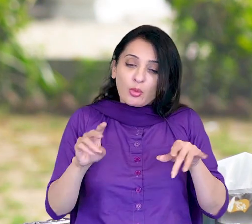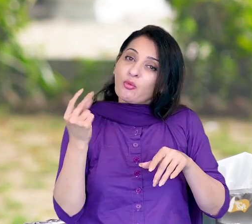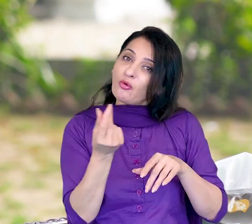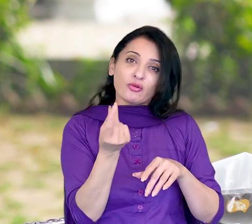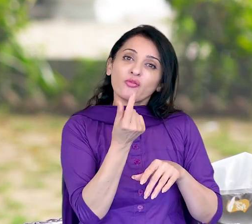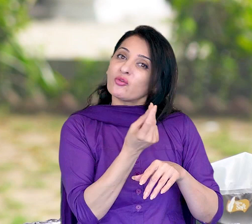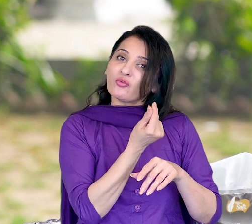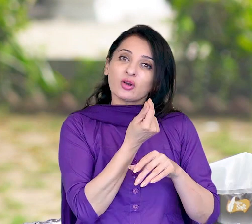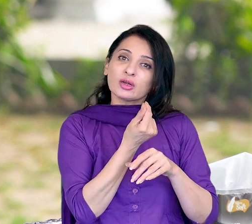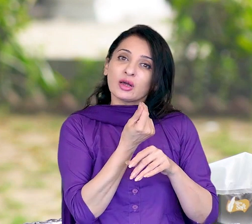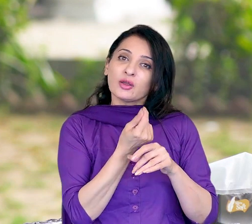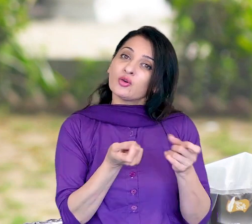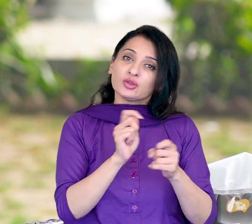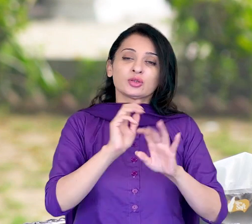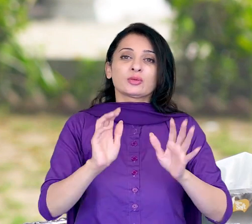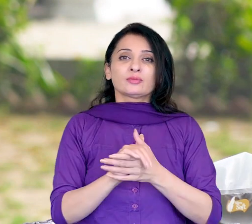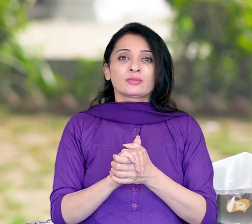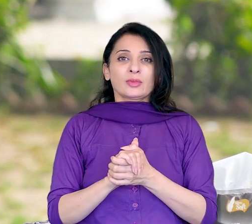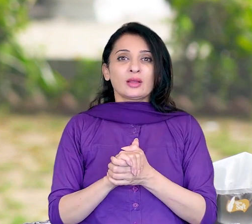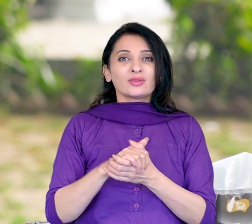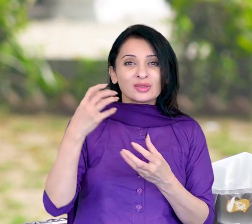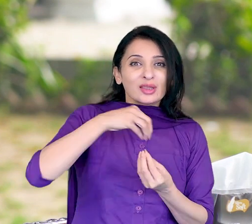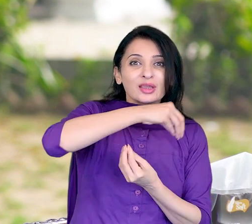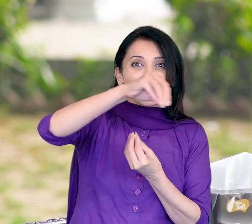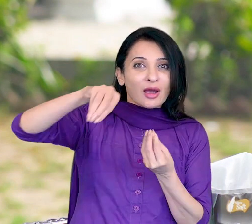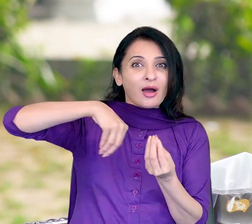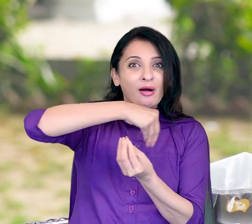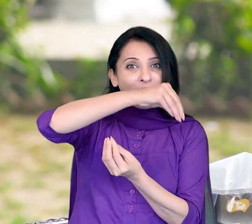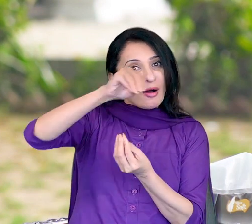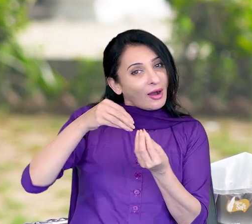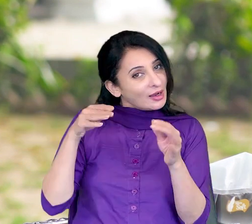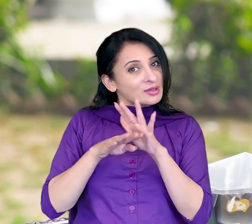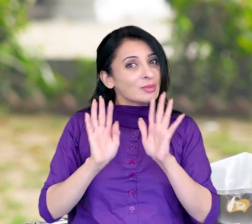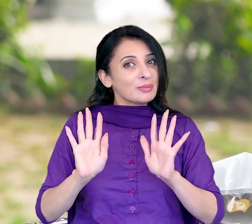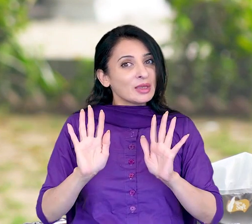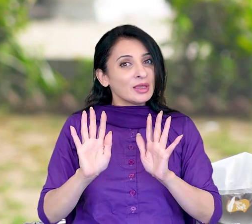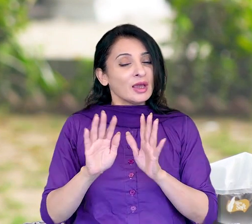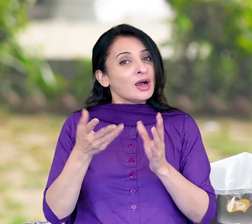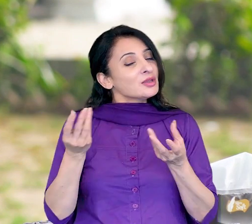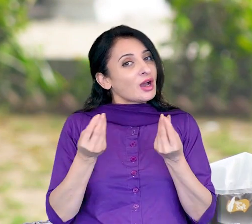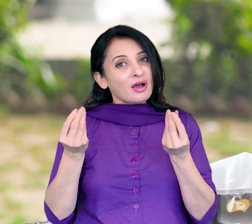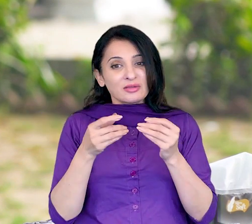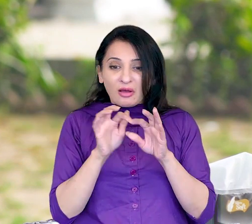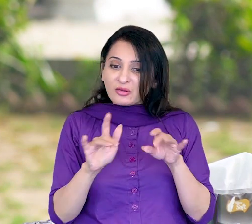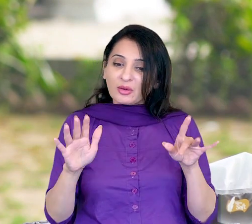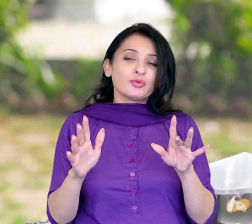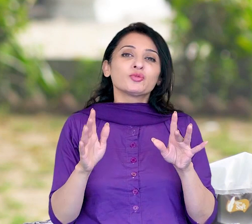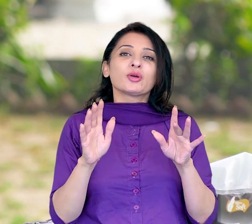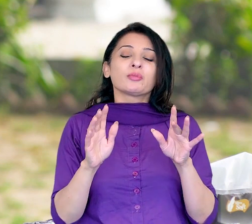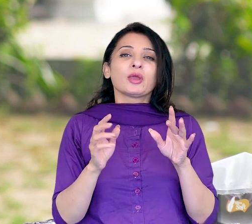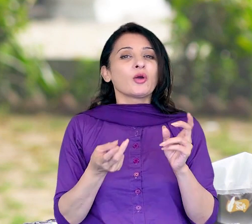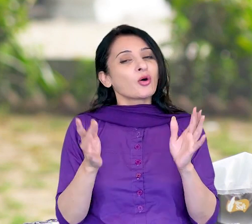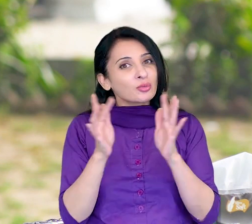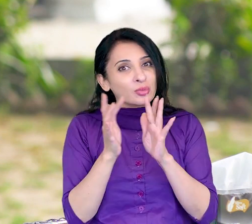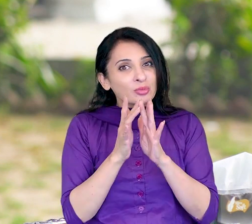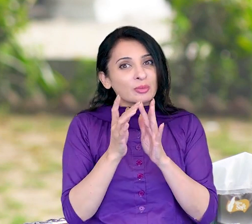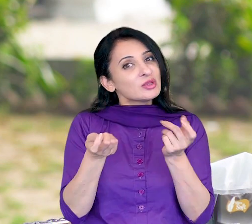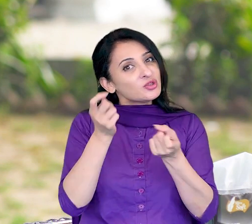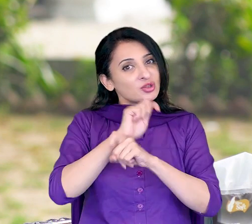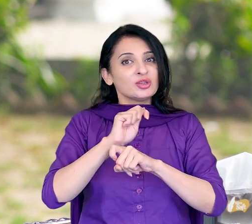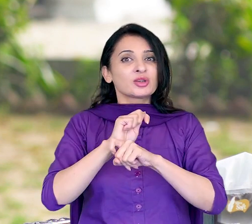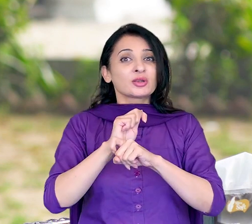which is the Hajj period, and I've done it for the last 6 years. And from the time that we automated the entire